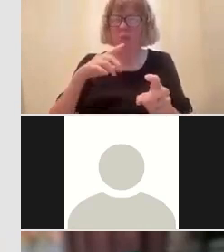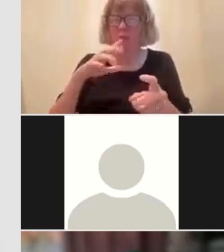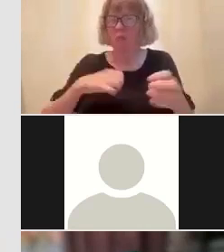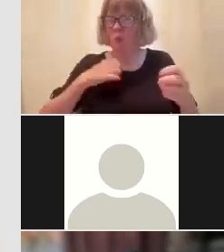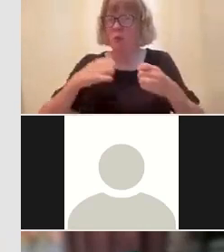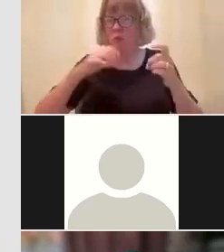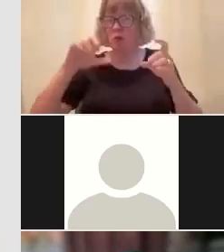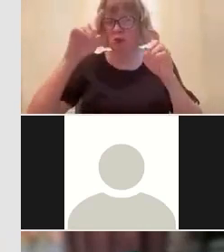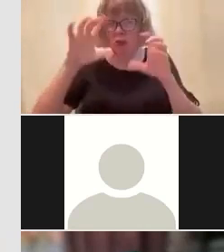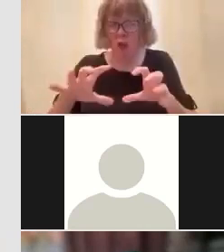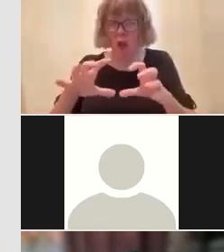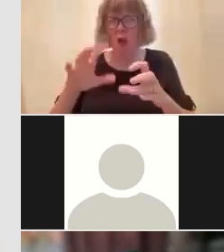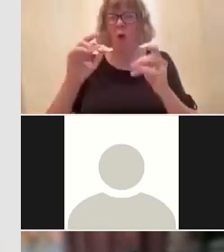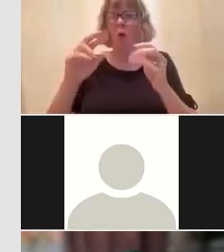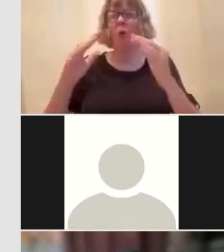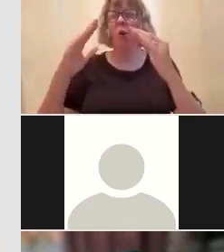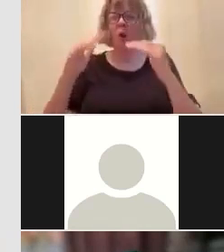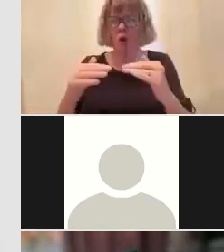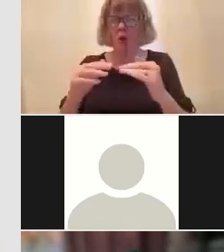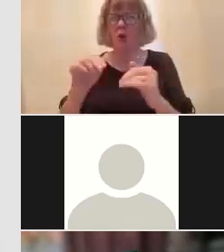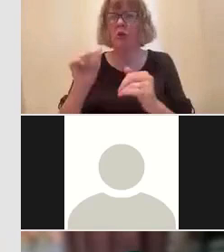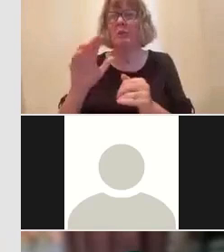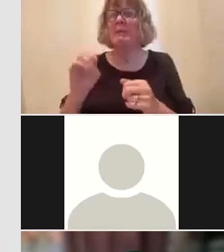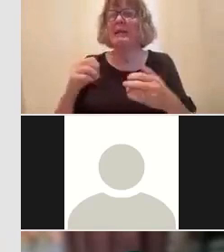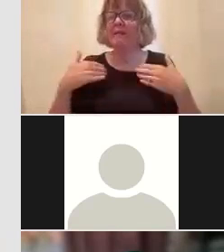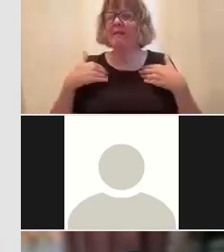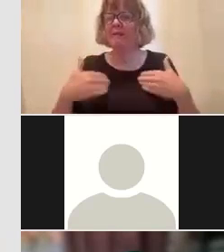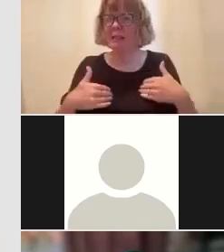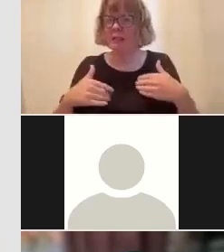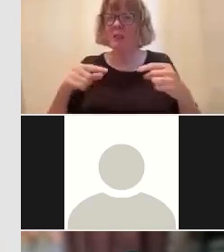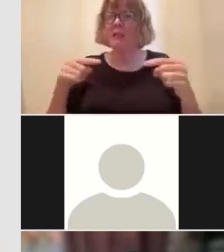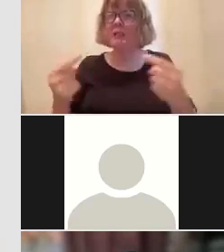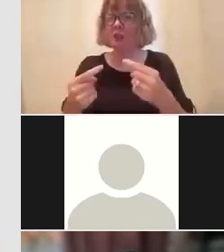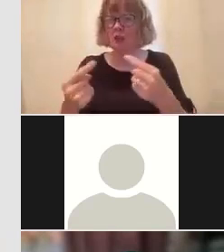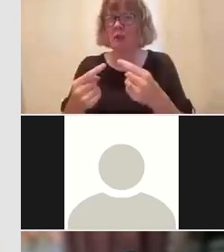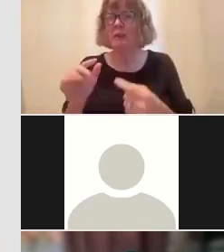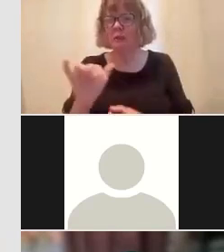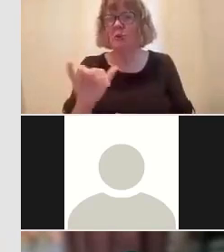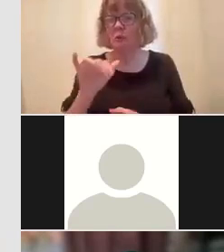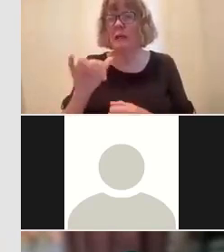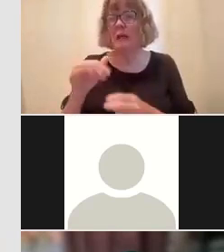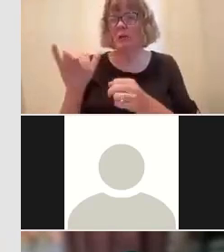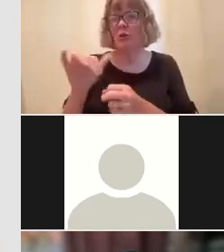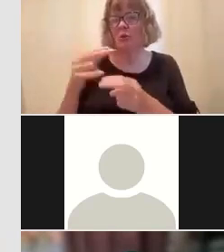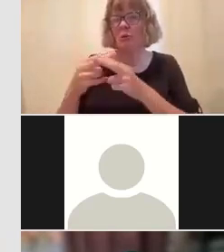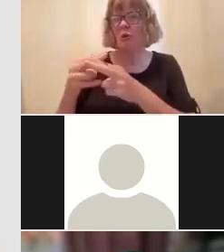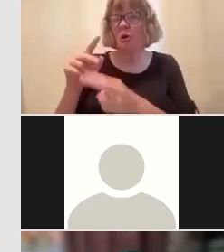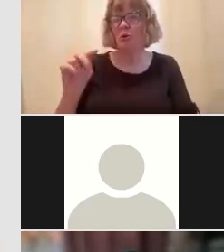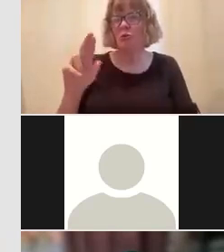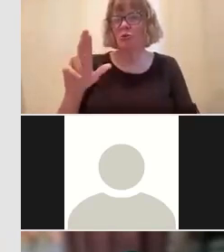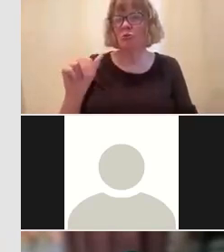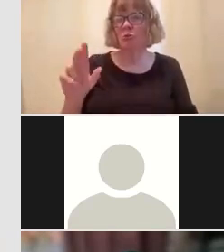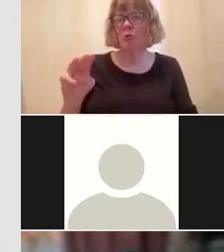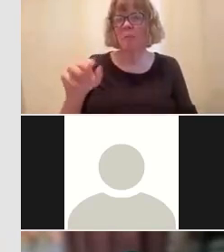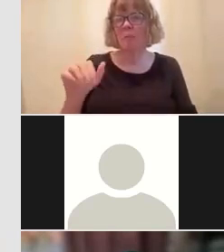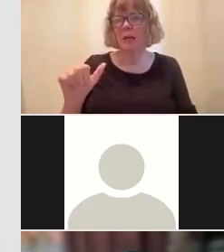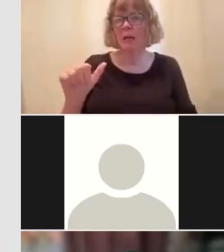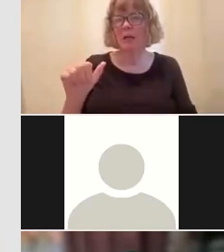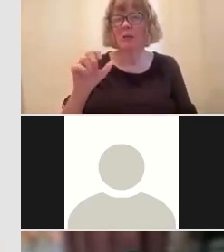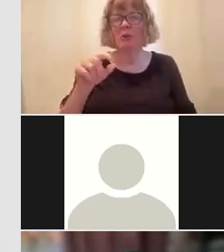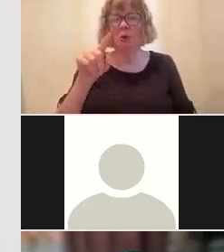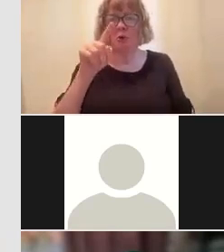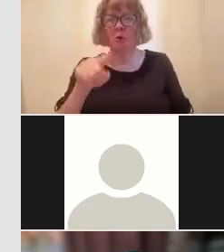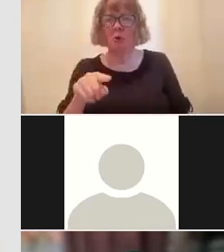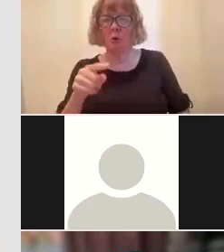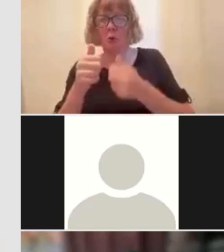Or, medically, they talk about physical injuries as trauma as well. And which of these might a sexual violence